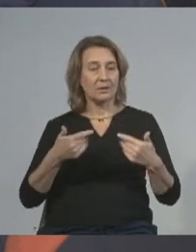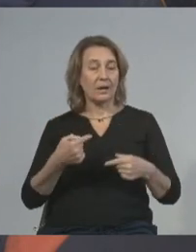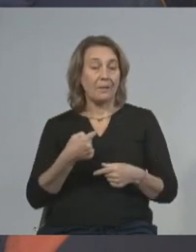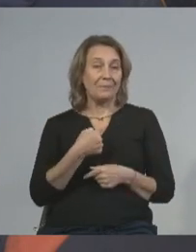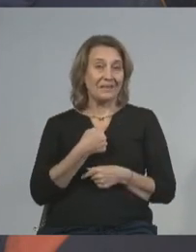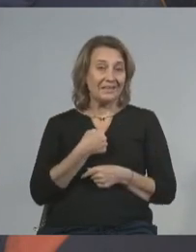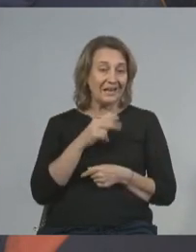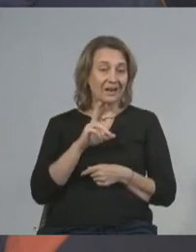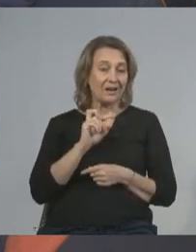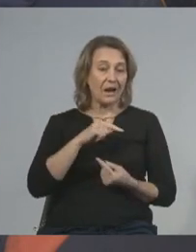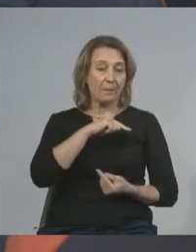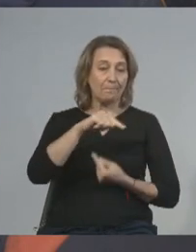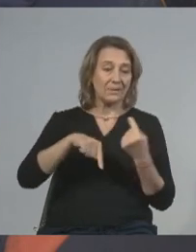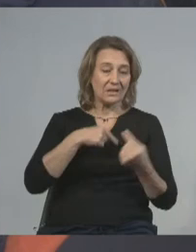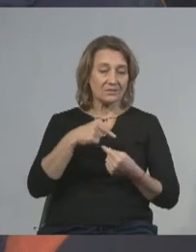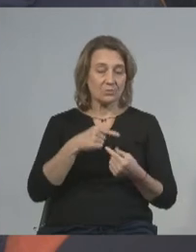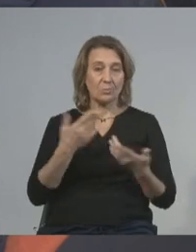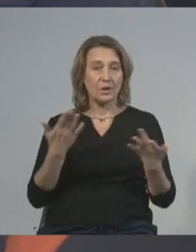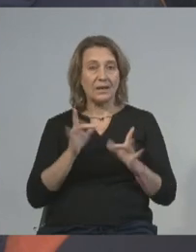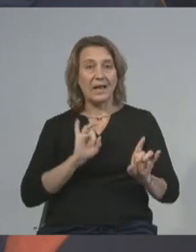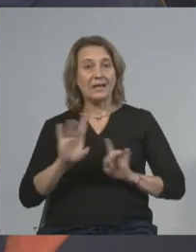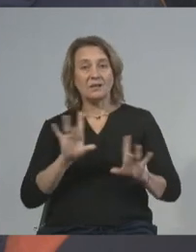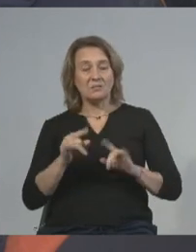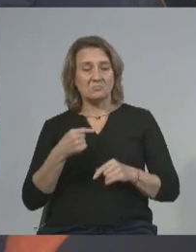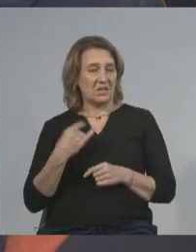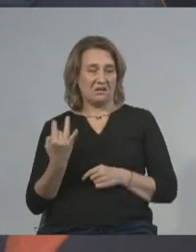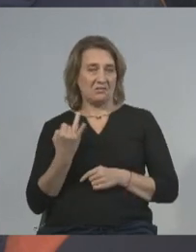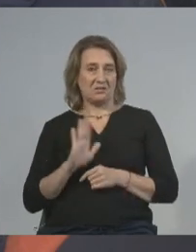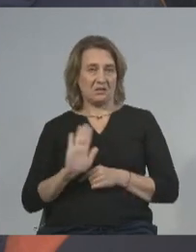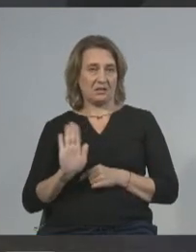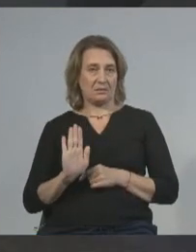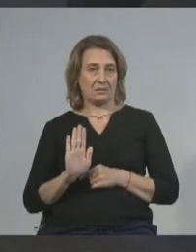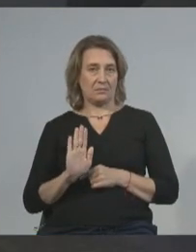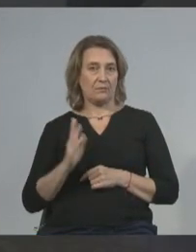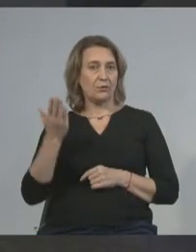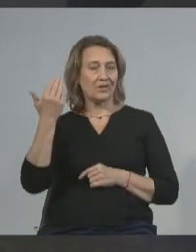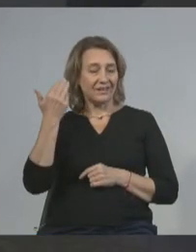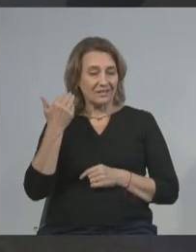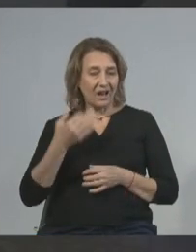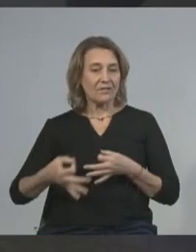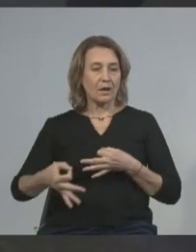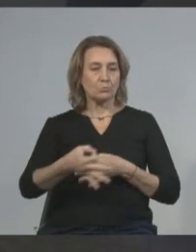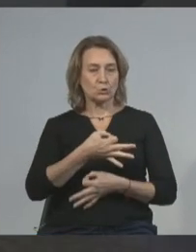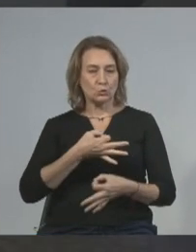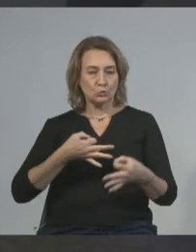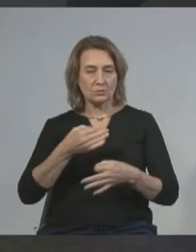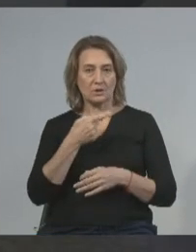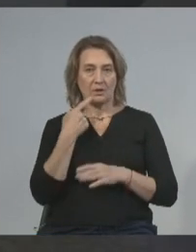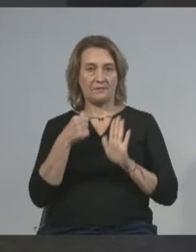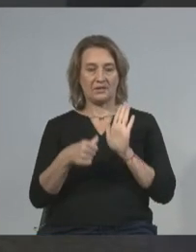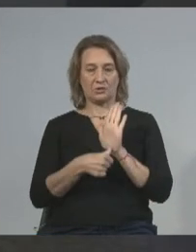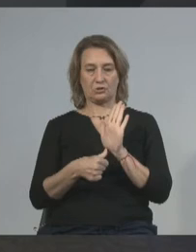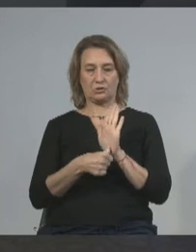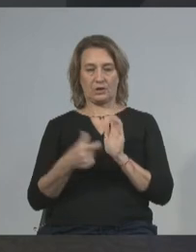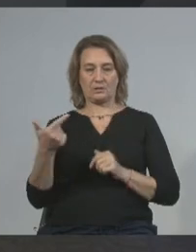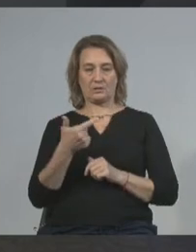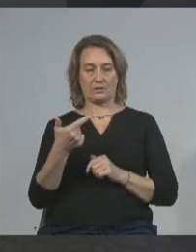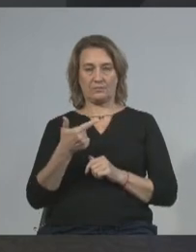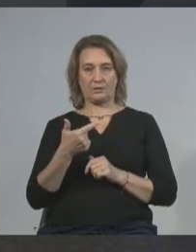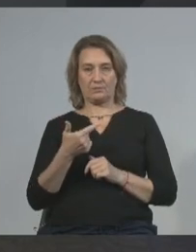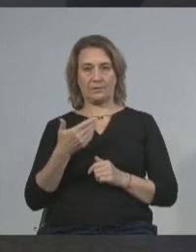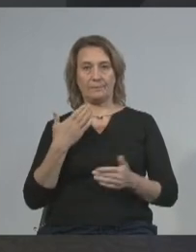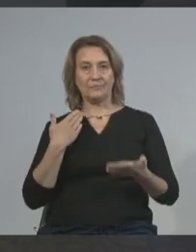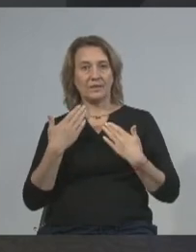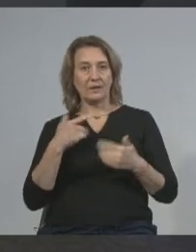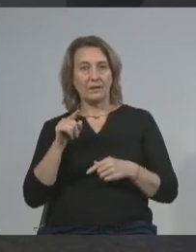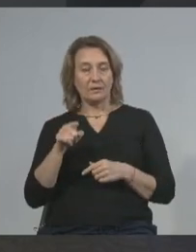for me as a business for me as an advertiser it's not interesting what media might offer six